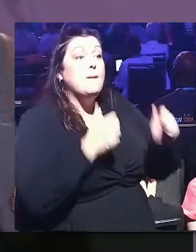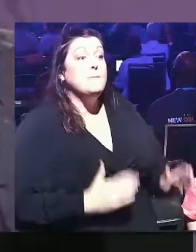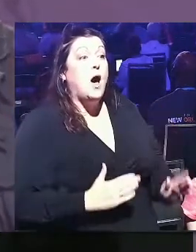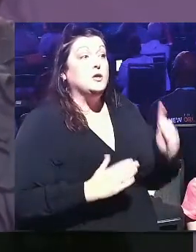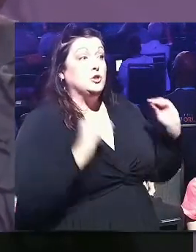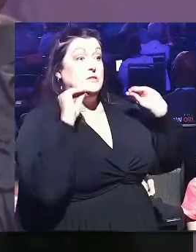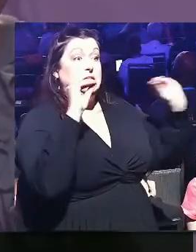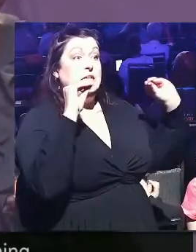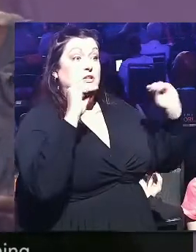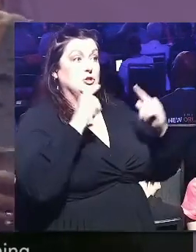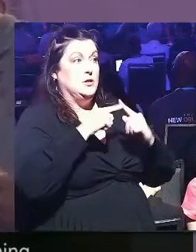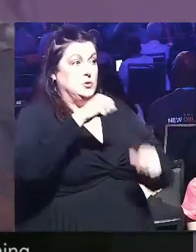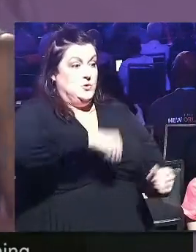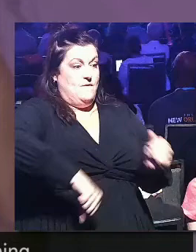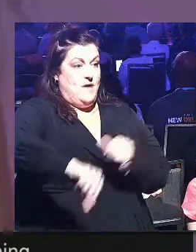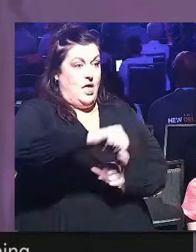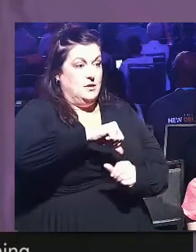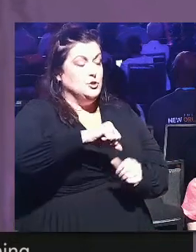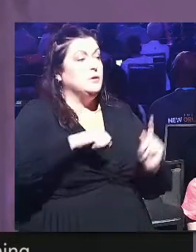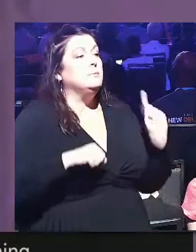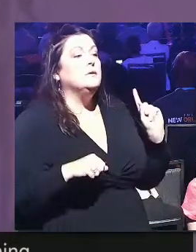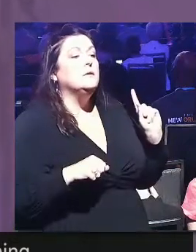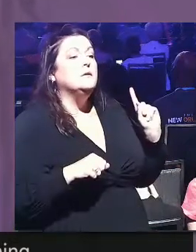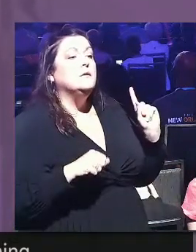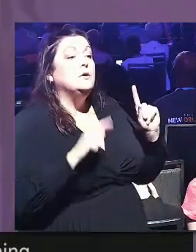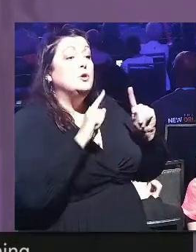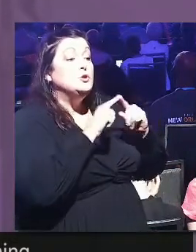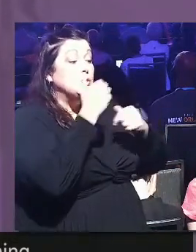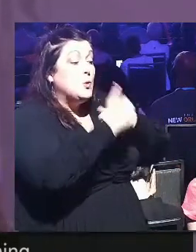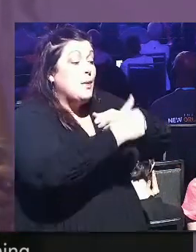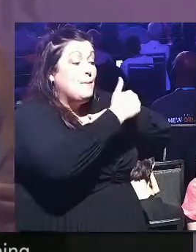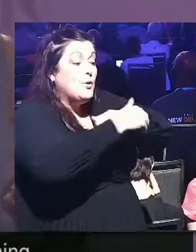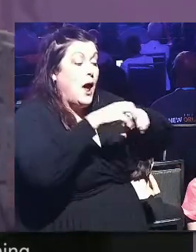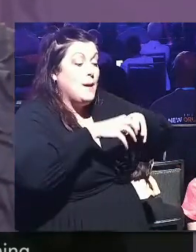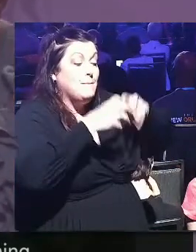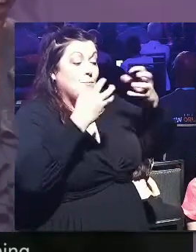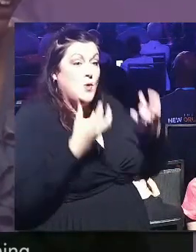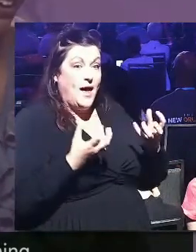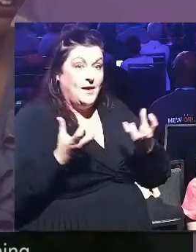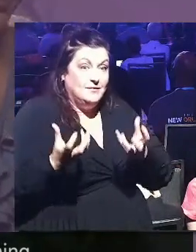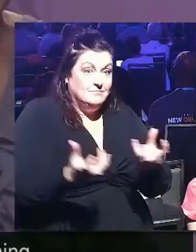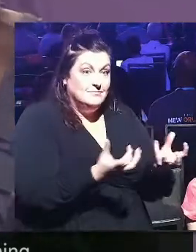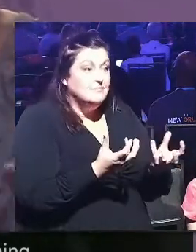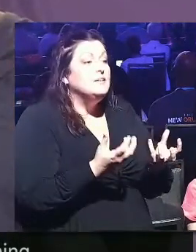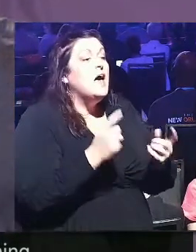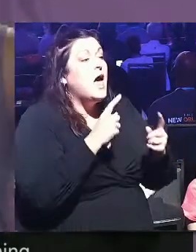to the fellowship, to the breaking of bread and to prayer.